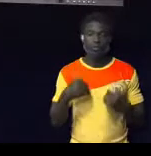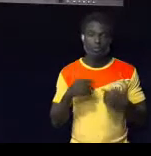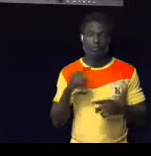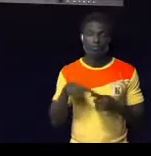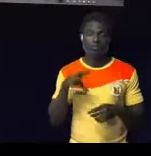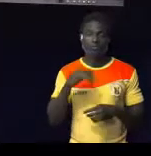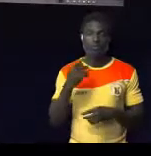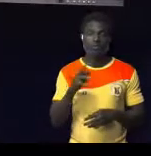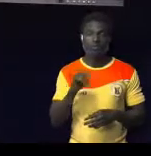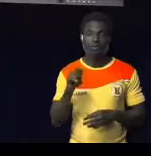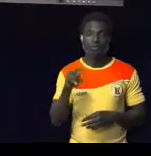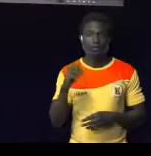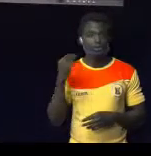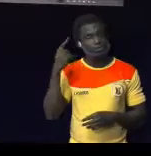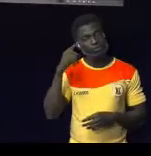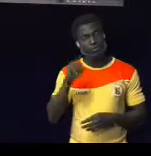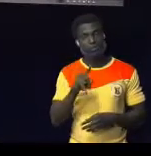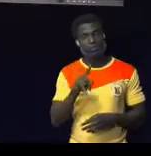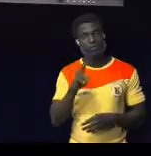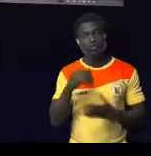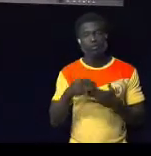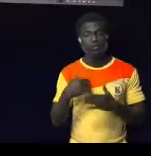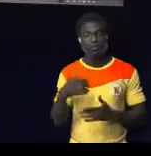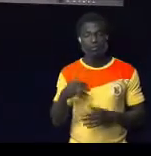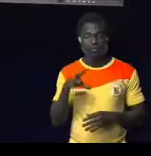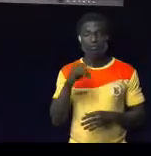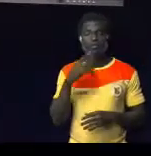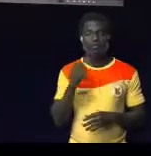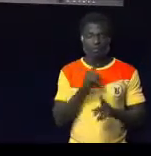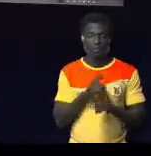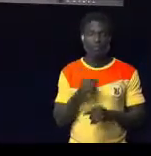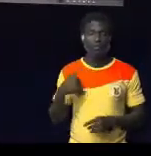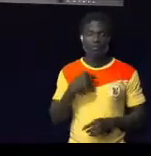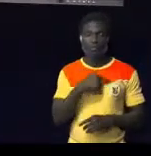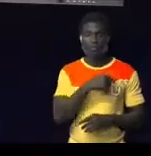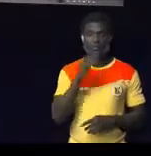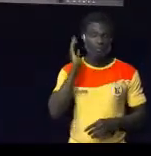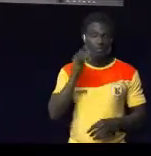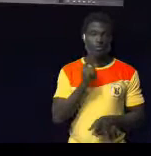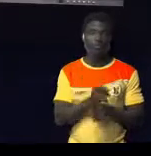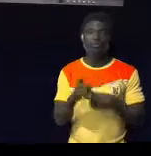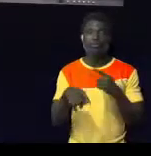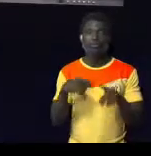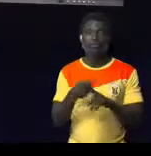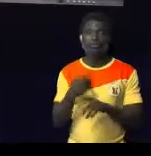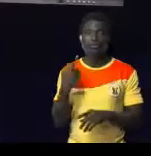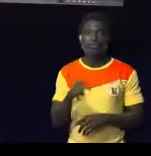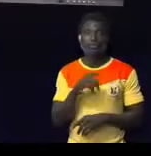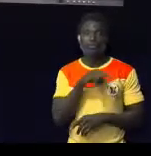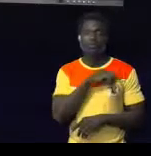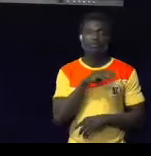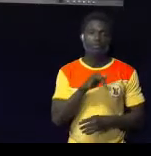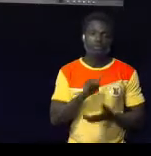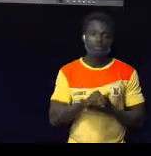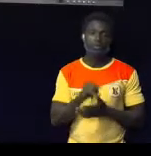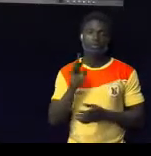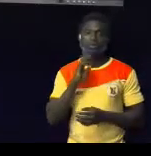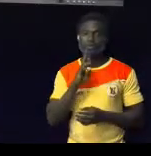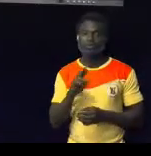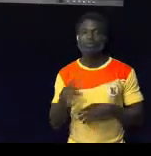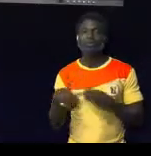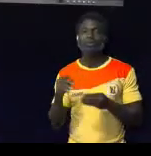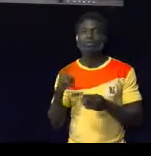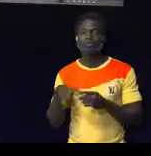not have to find the rate for one quantity before finding the required quantity. We will just go from the quantity that we're